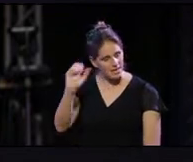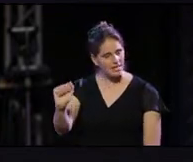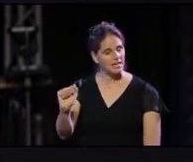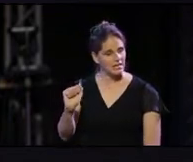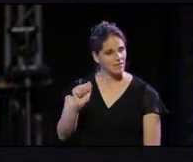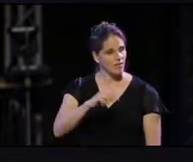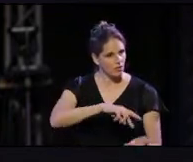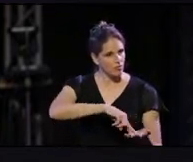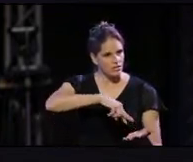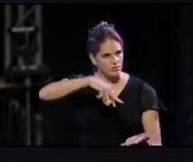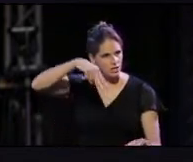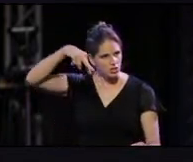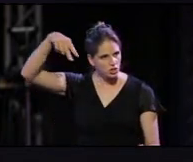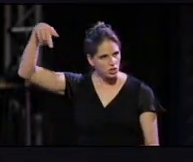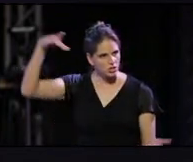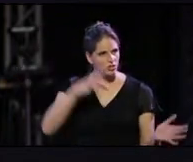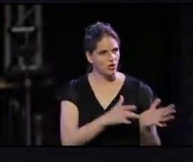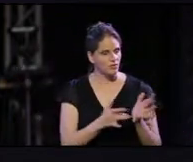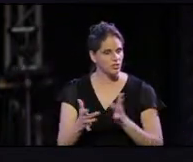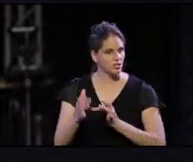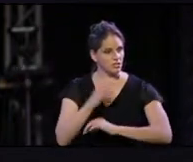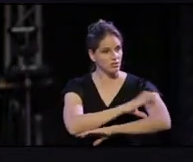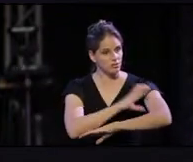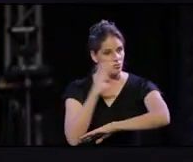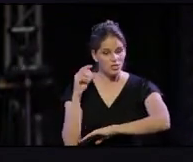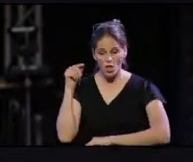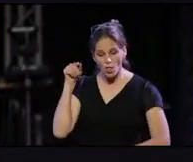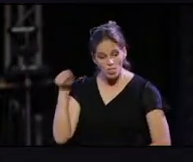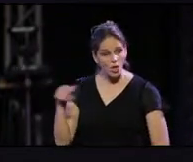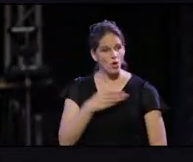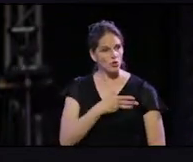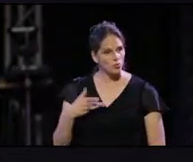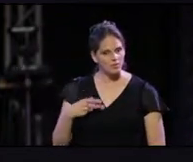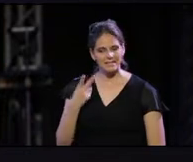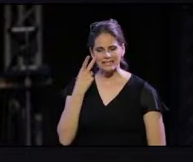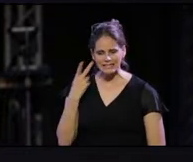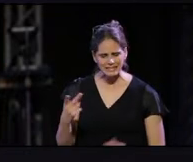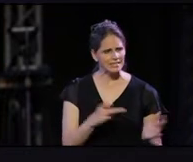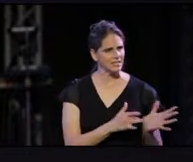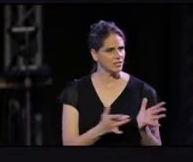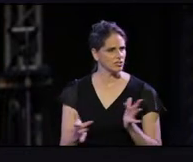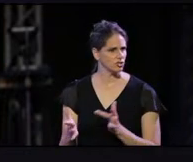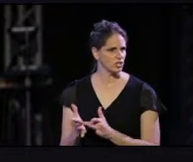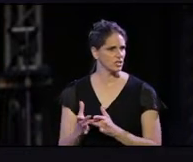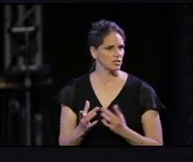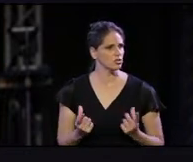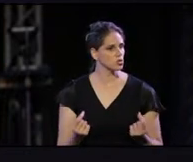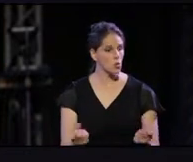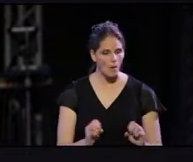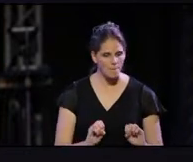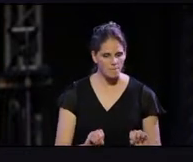Even for people who had physically witnessed a resurrection.